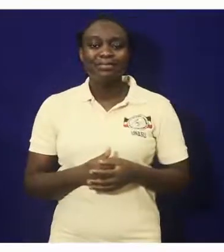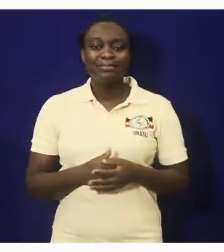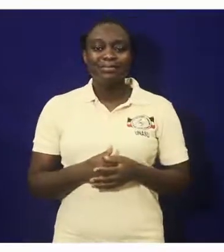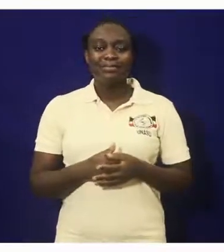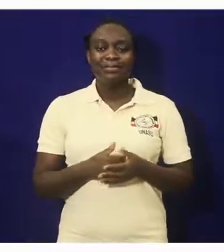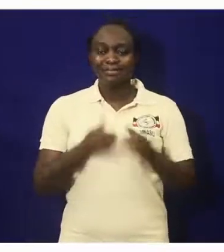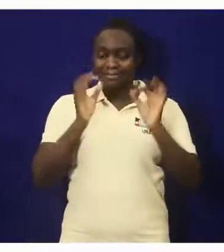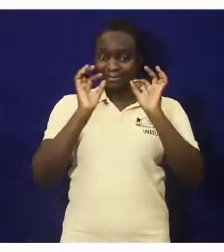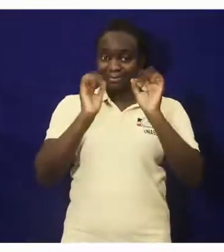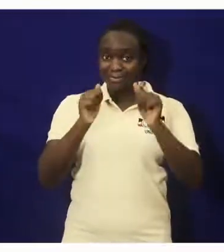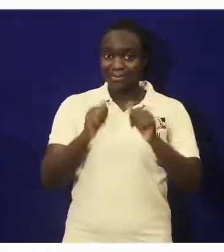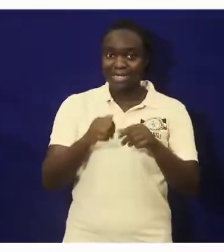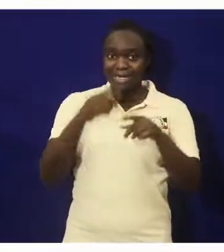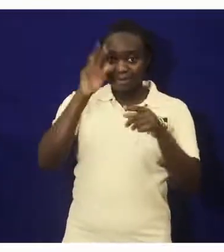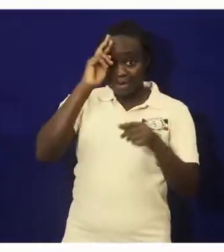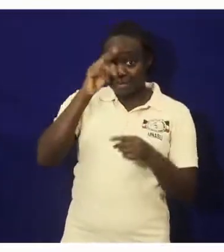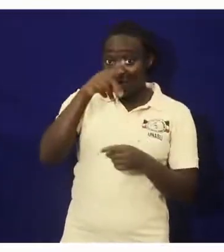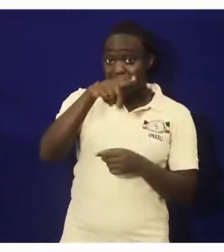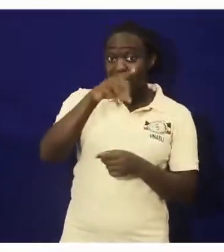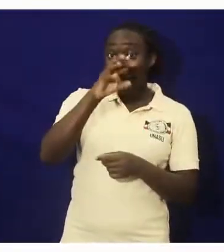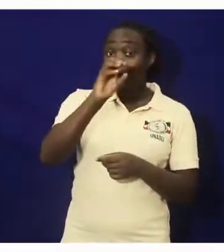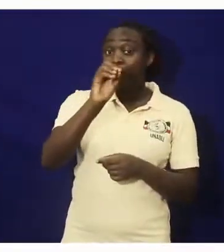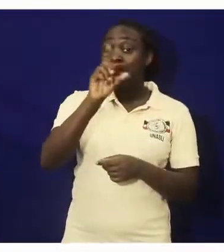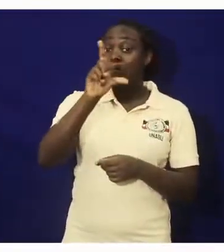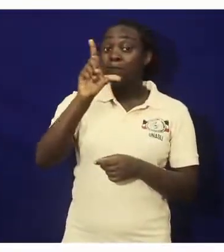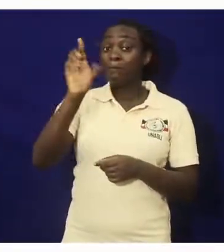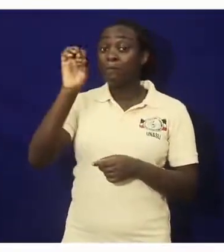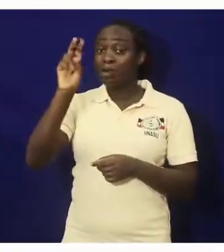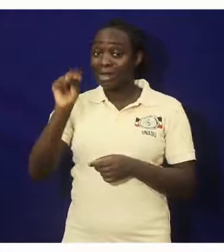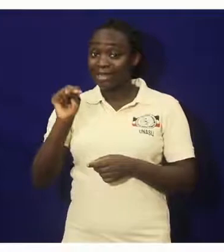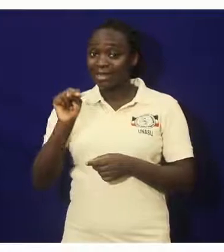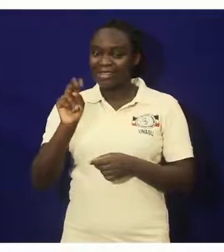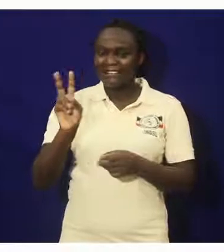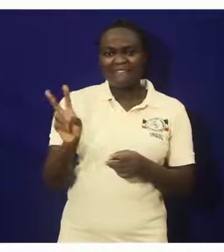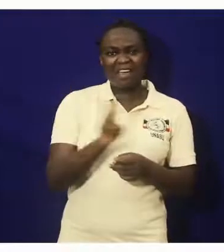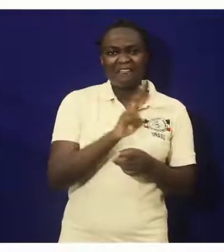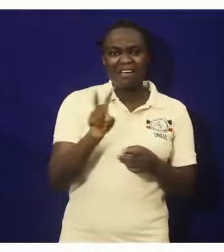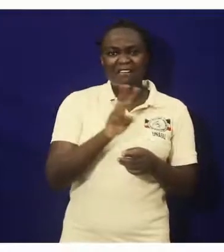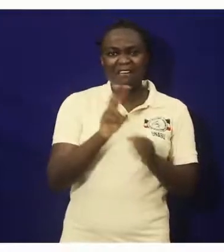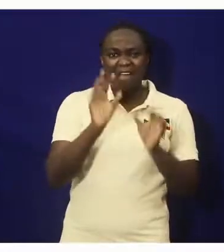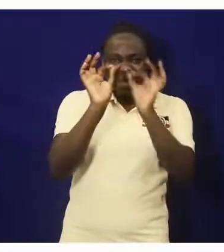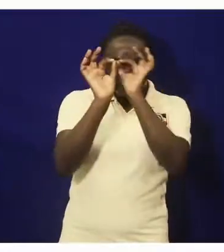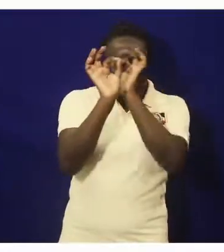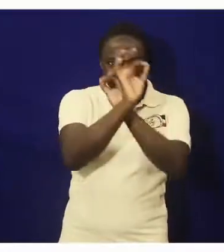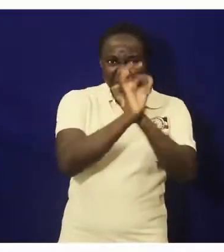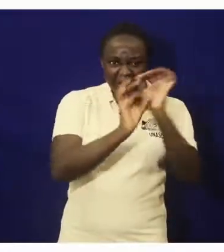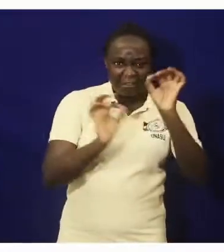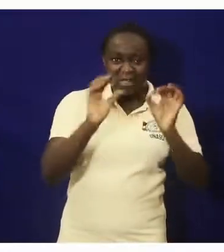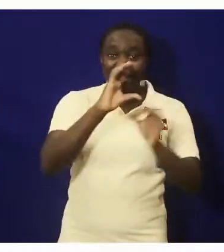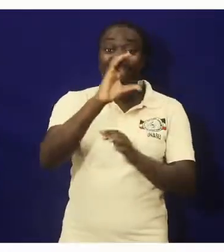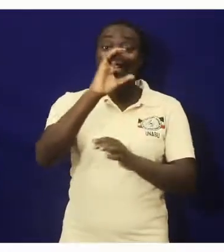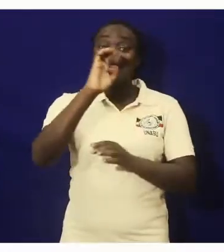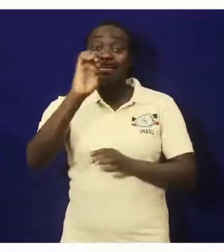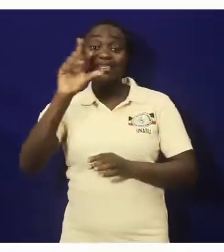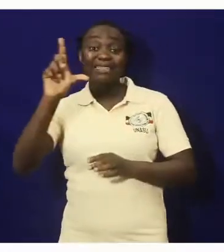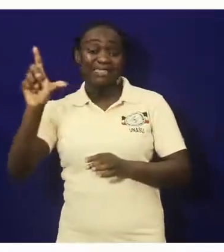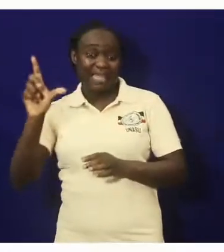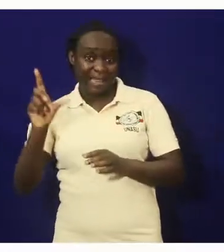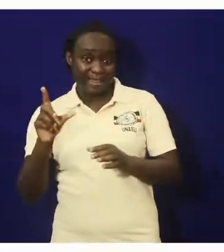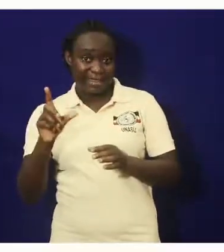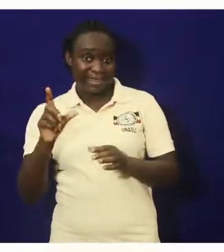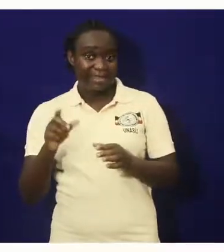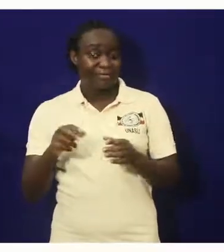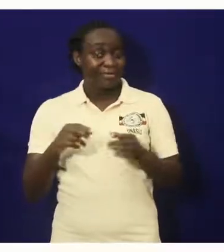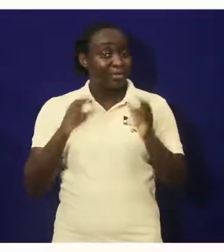Good. That pollen is a cell. It is made by the anther.